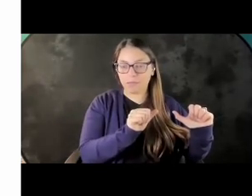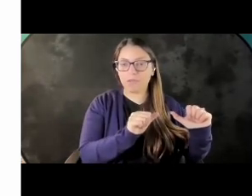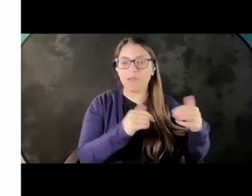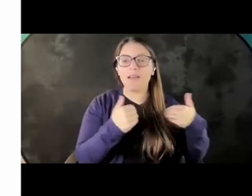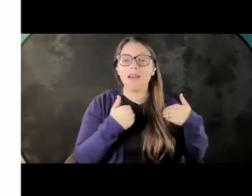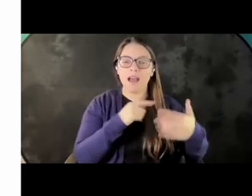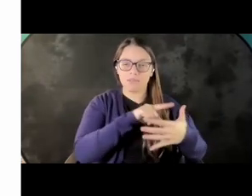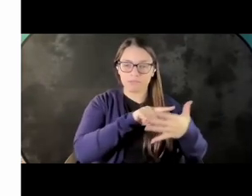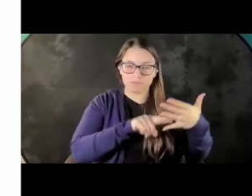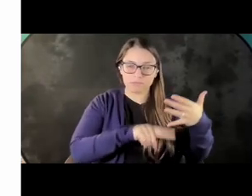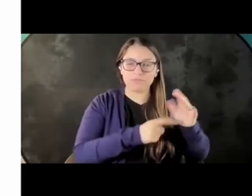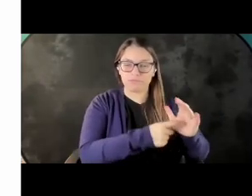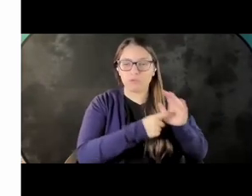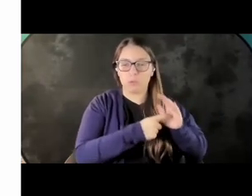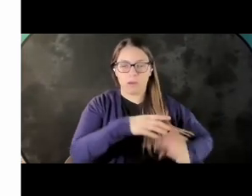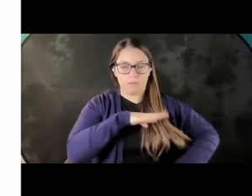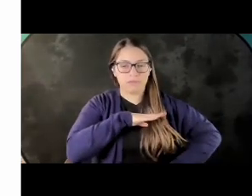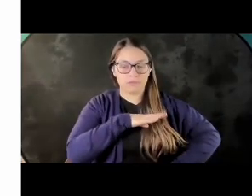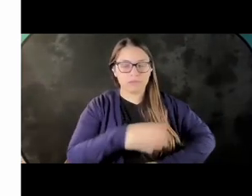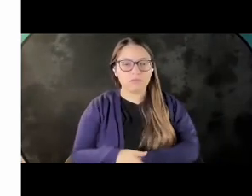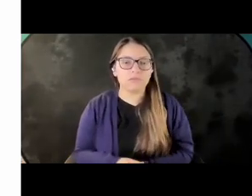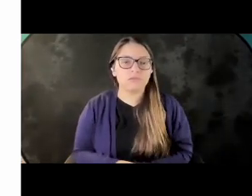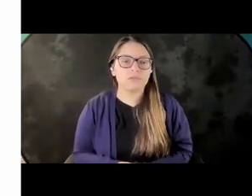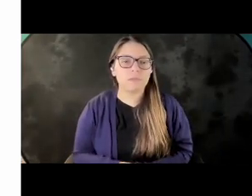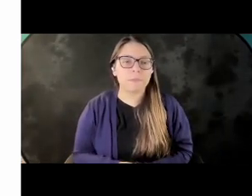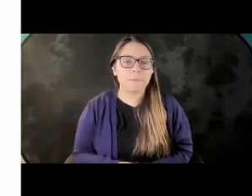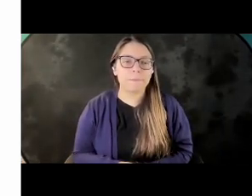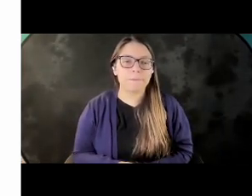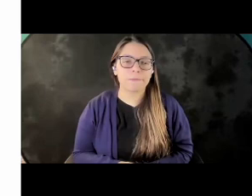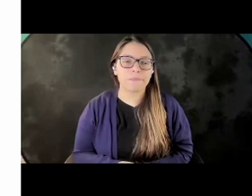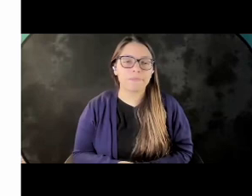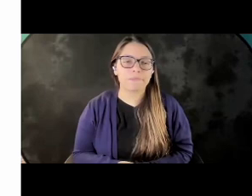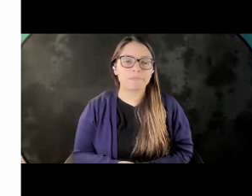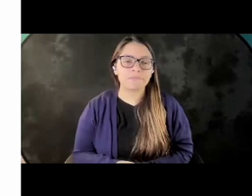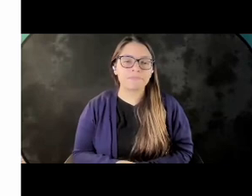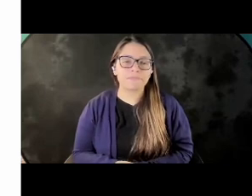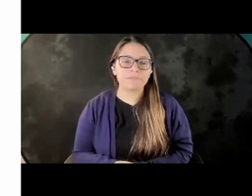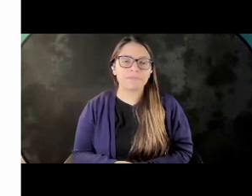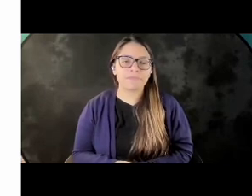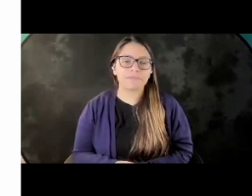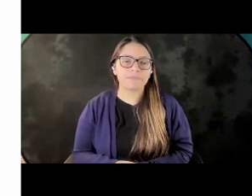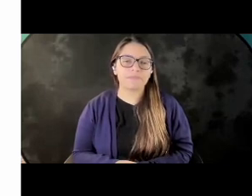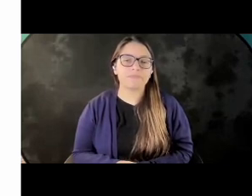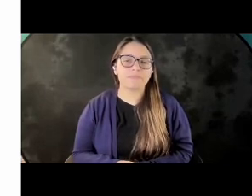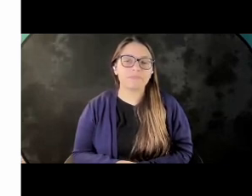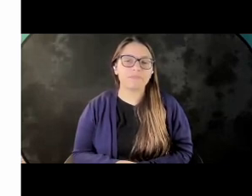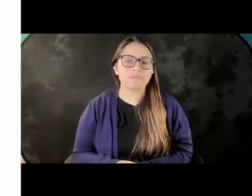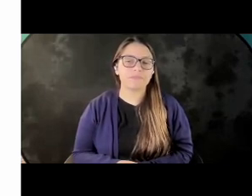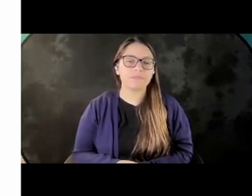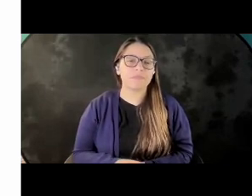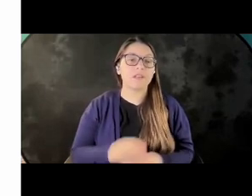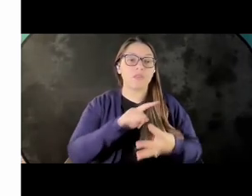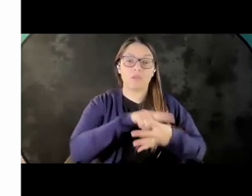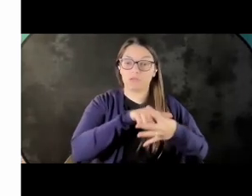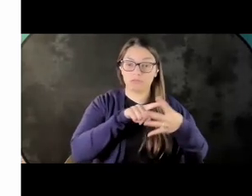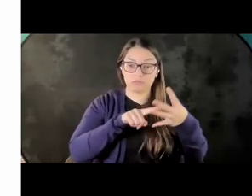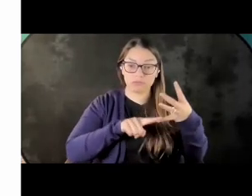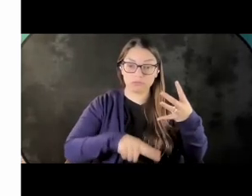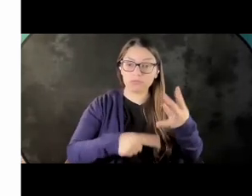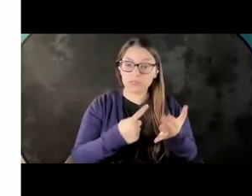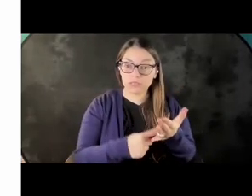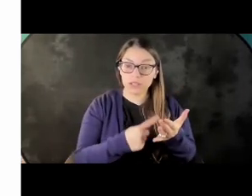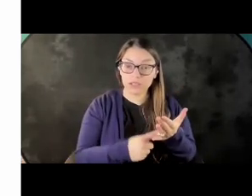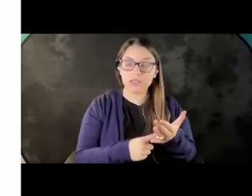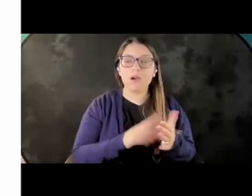certain income and Social Security benefit limits. Now, those 4 credits that we talked about, those are